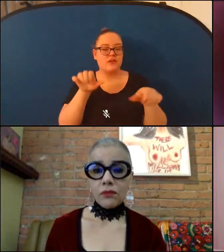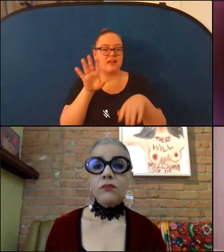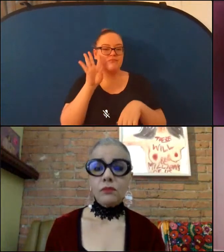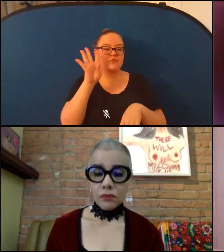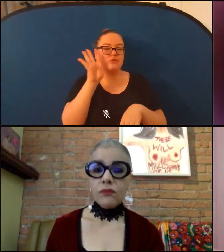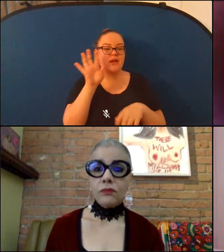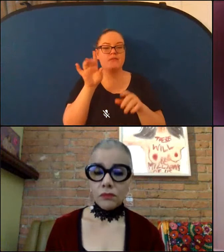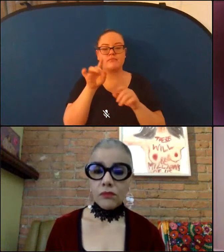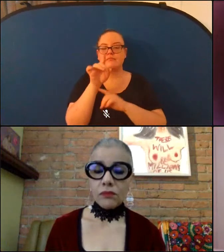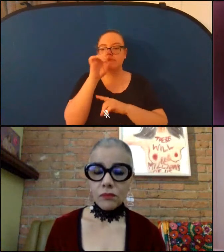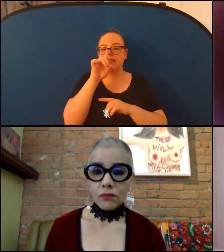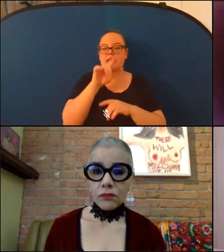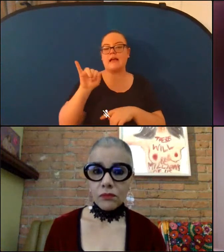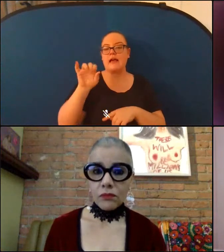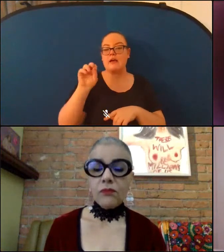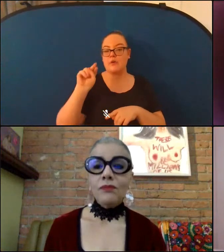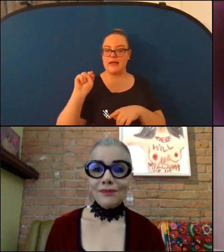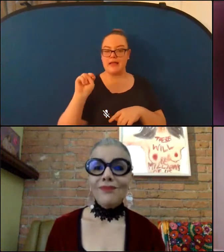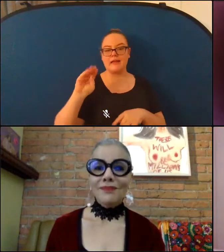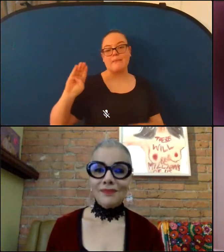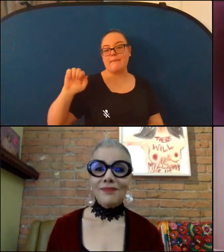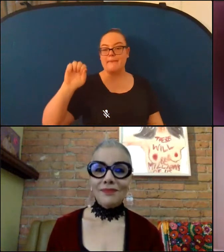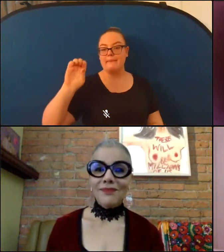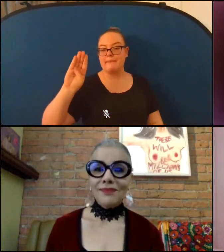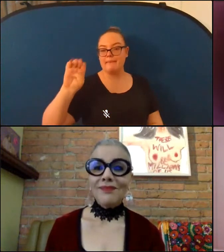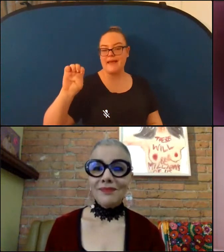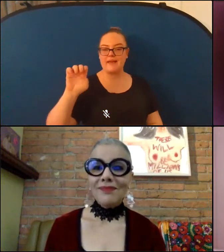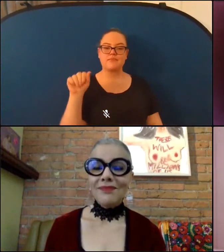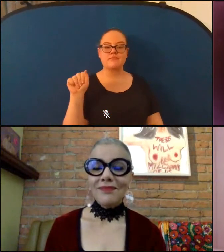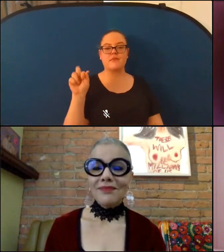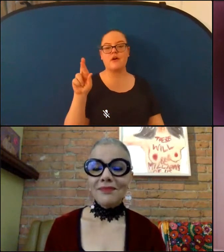Iowan, babe, Aryan babe.